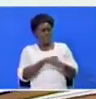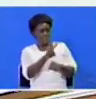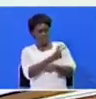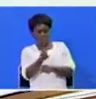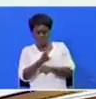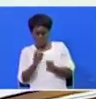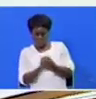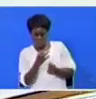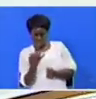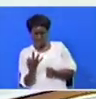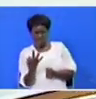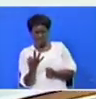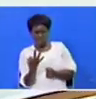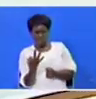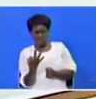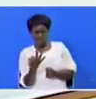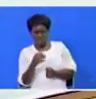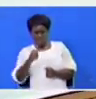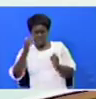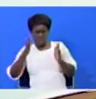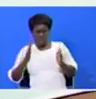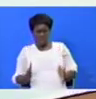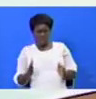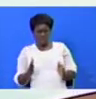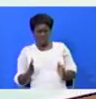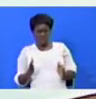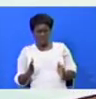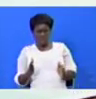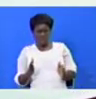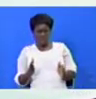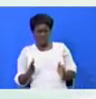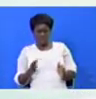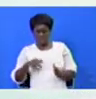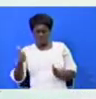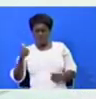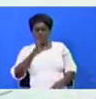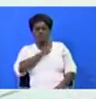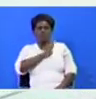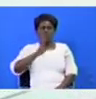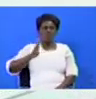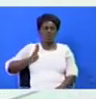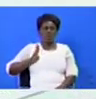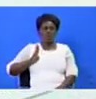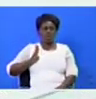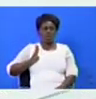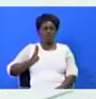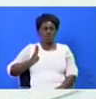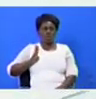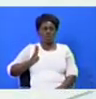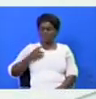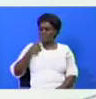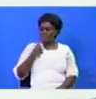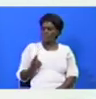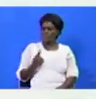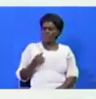bids of the 13 firms, then somebody went to the same Public Procurement Review Board of Paul Gicheru, which then said